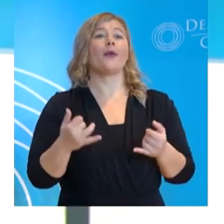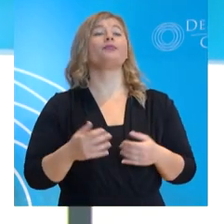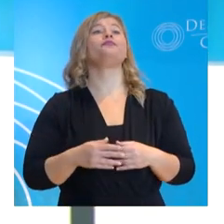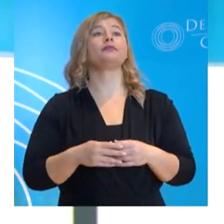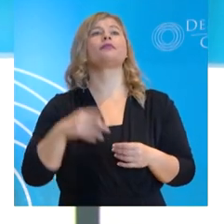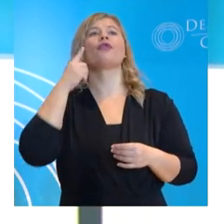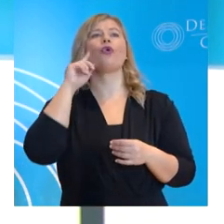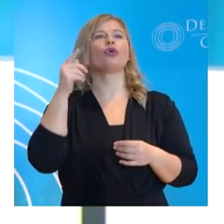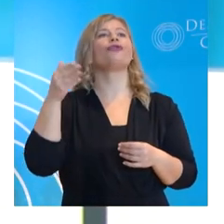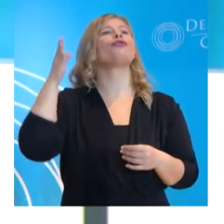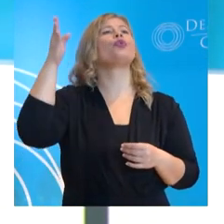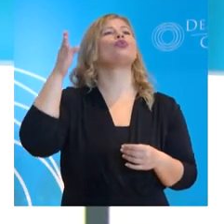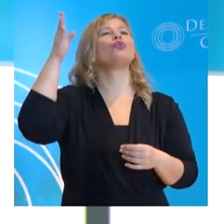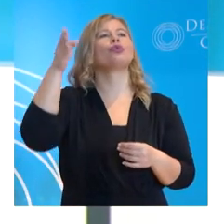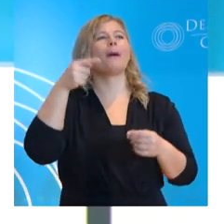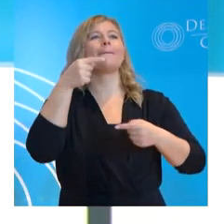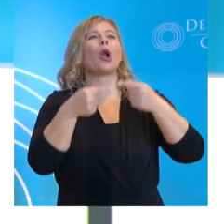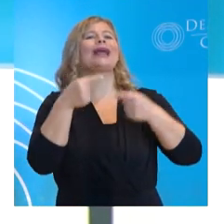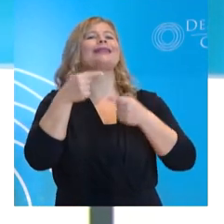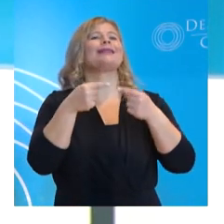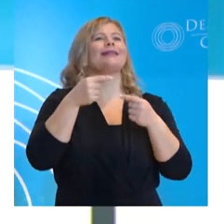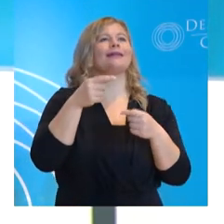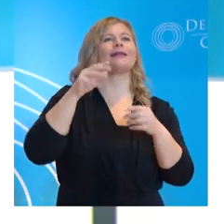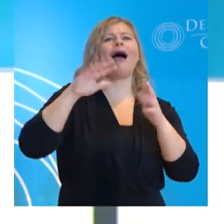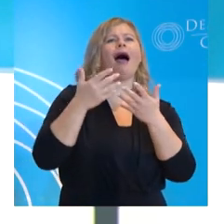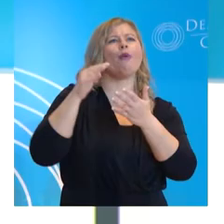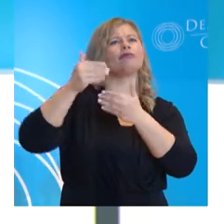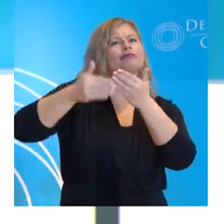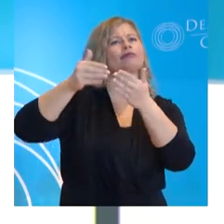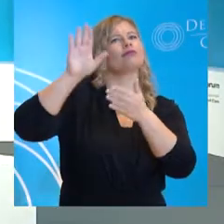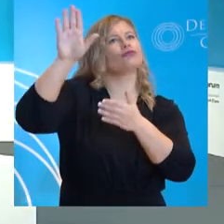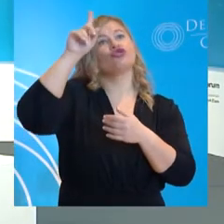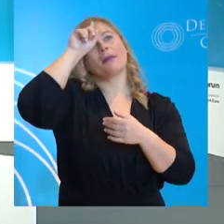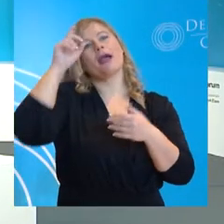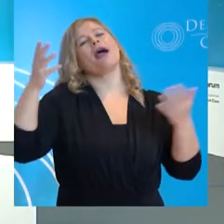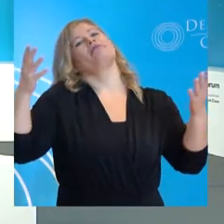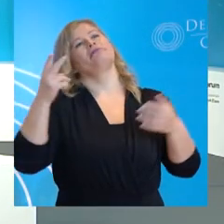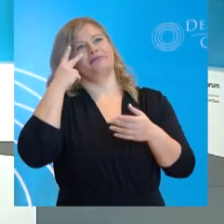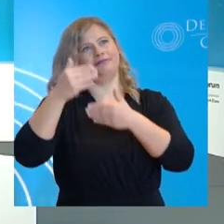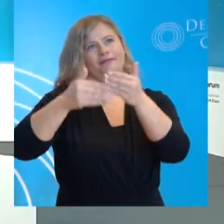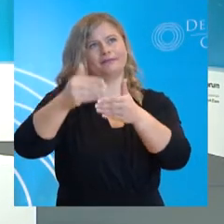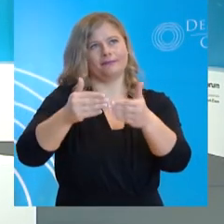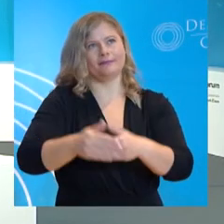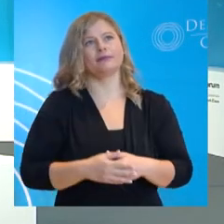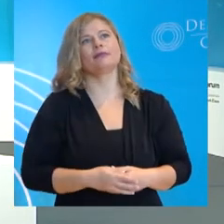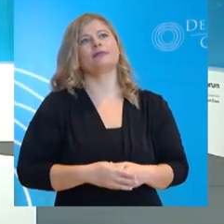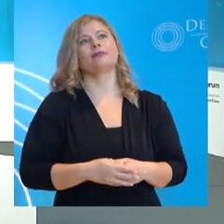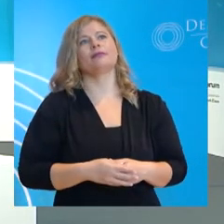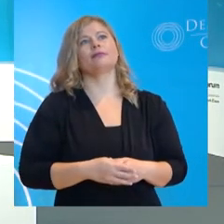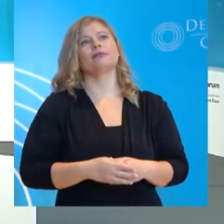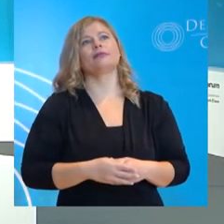in Europe, I think we will have a very interesting discussion regarding the future of the Stability Pact. We had that discussion with Mario